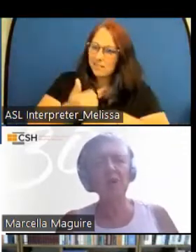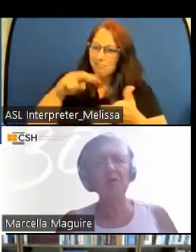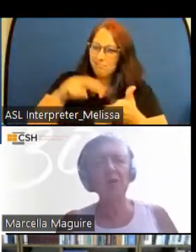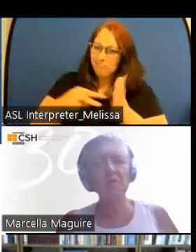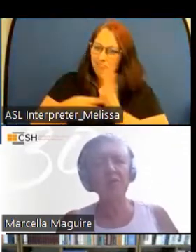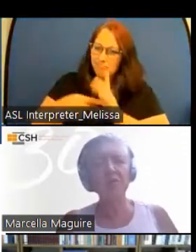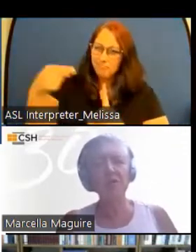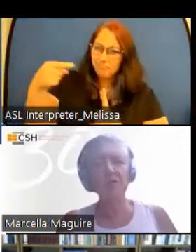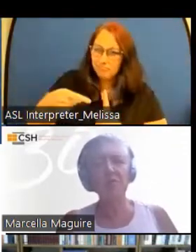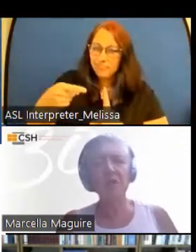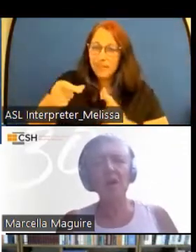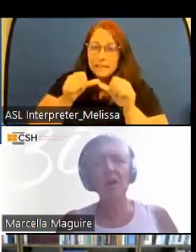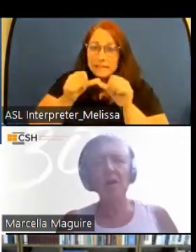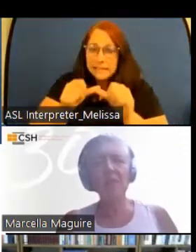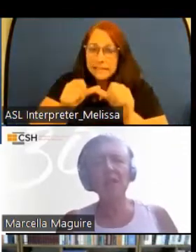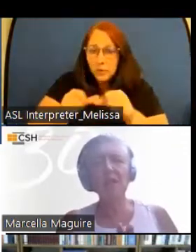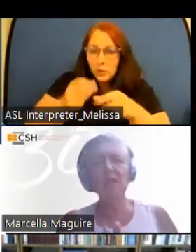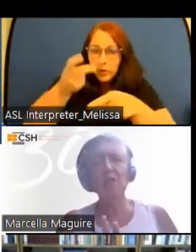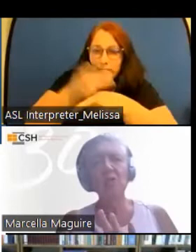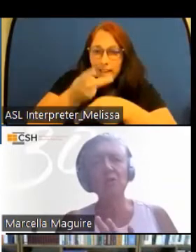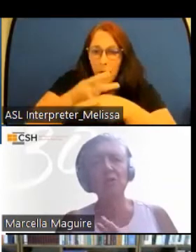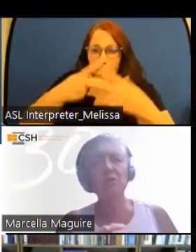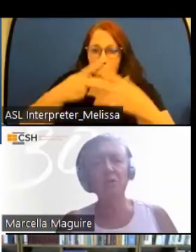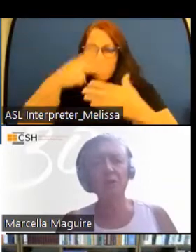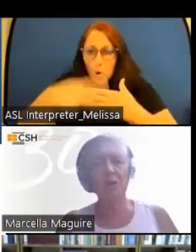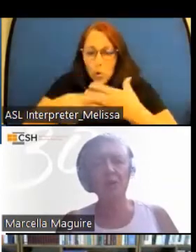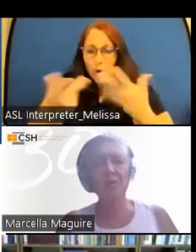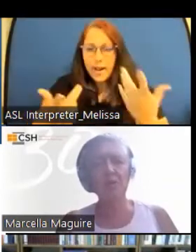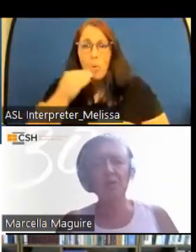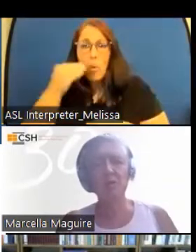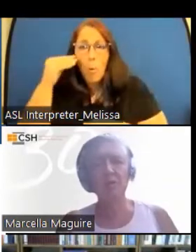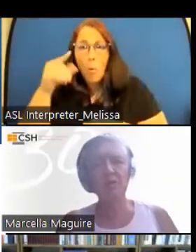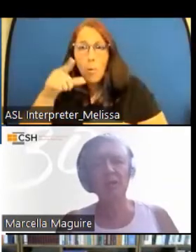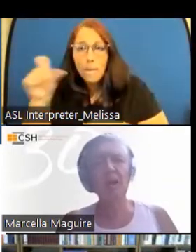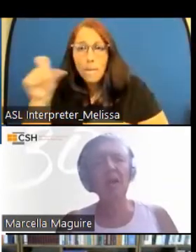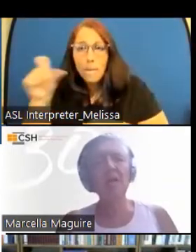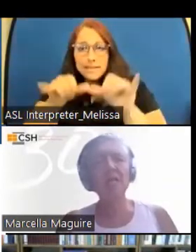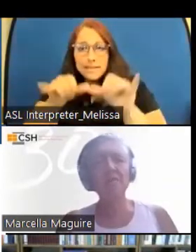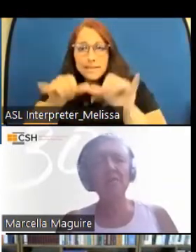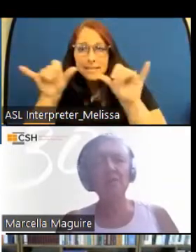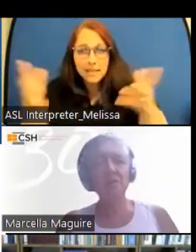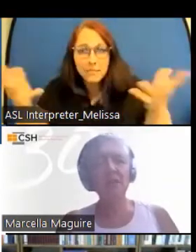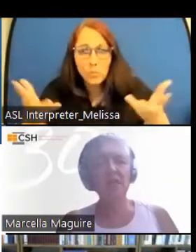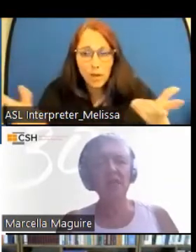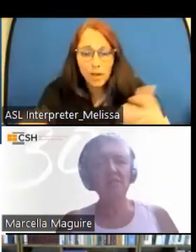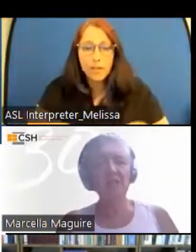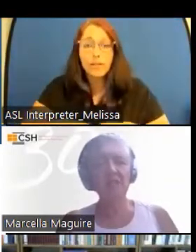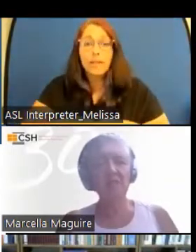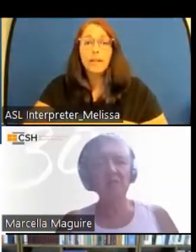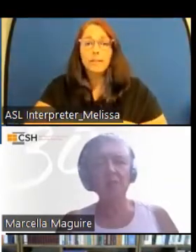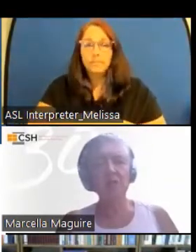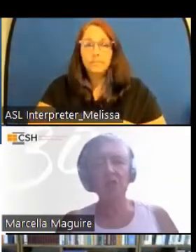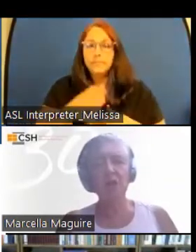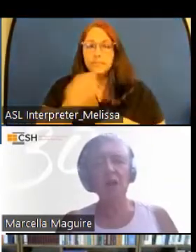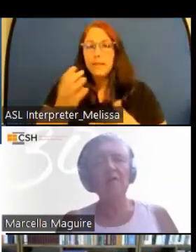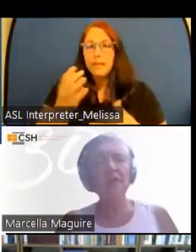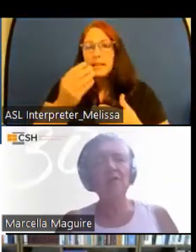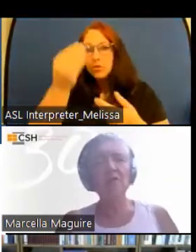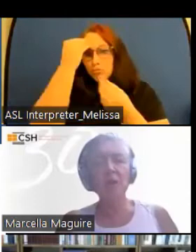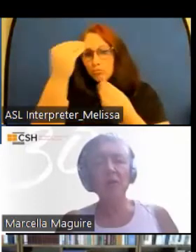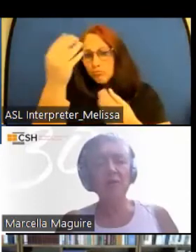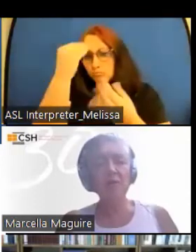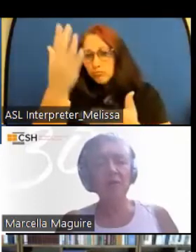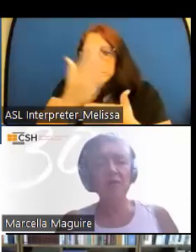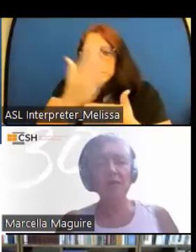program, what are the homeless systems for the aging world that you could be partnering with in your community, and give you some key and basic information. They're